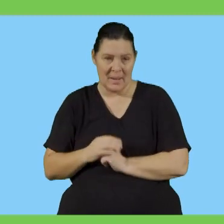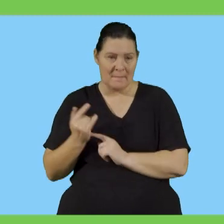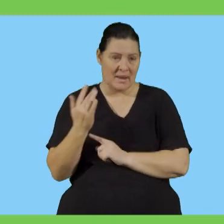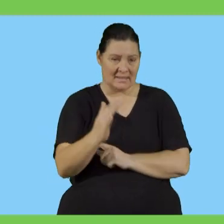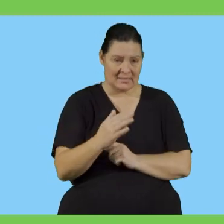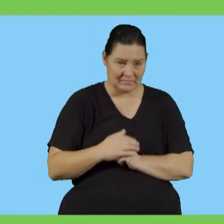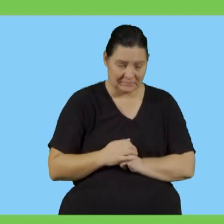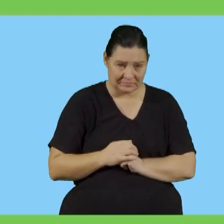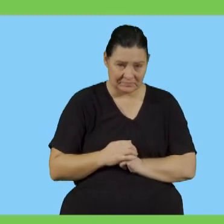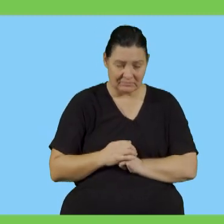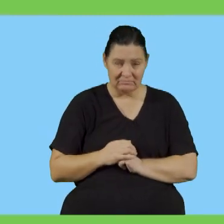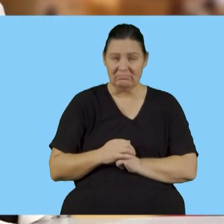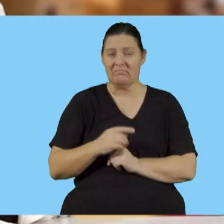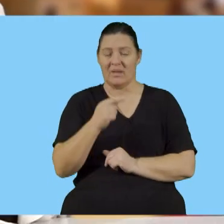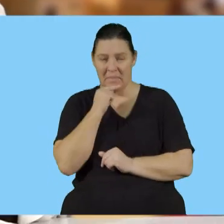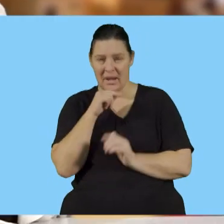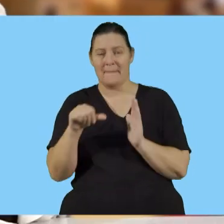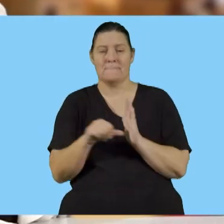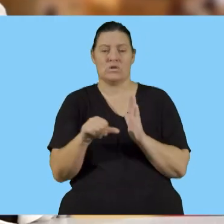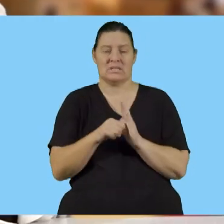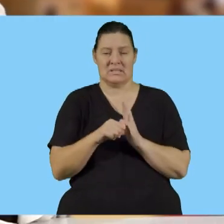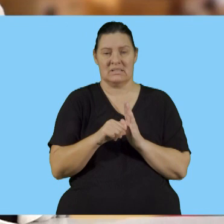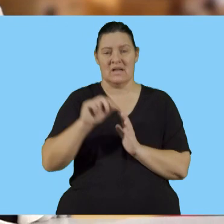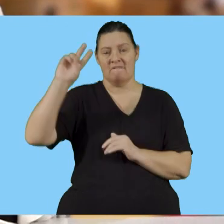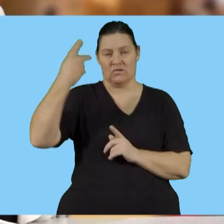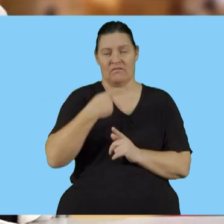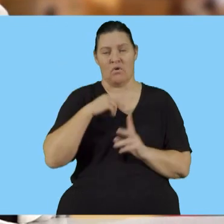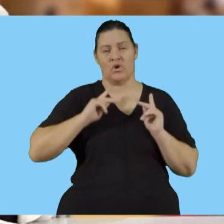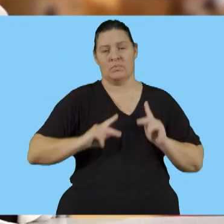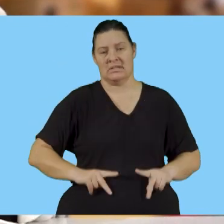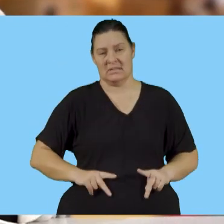So basically, that is the importance of photosynthesis in